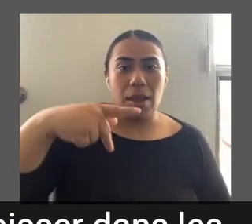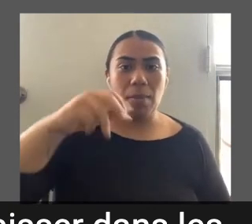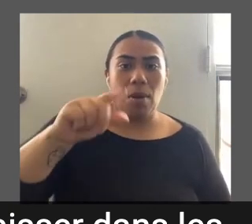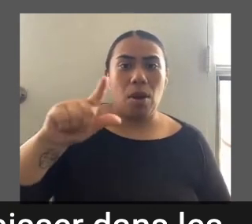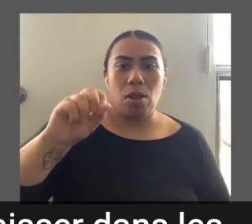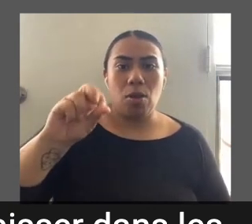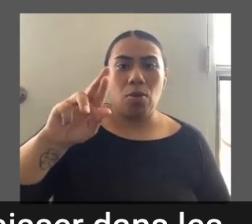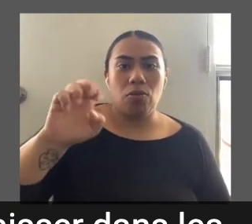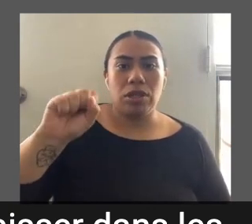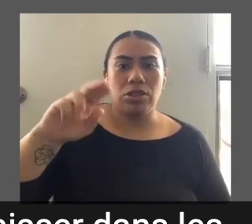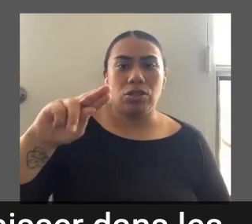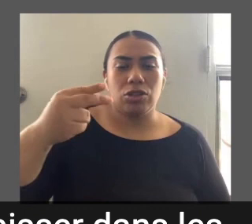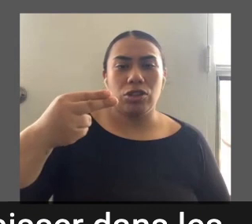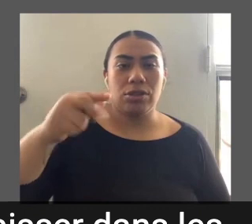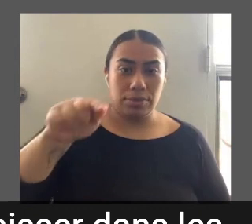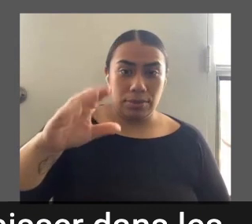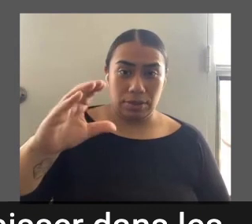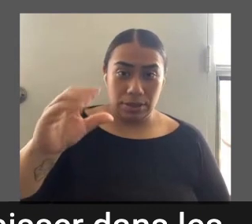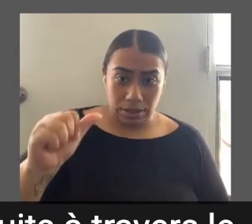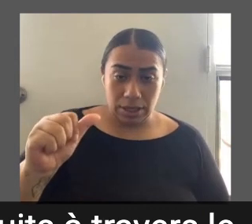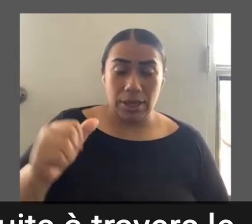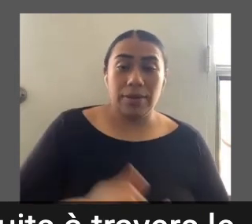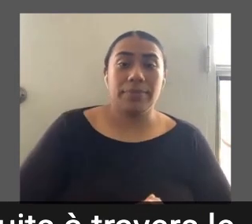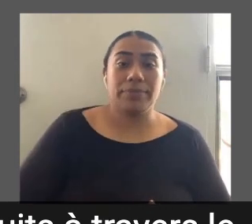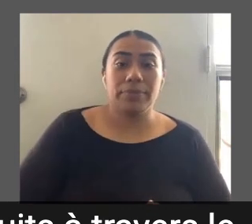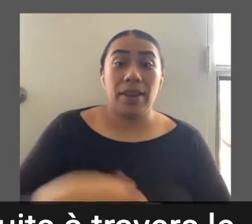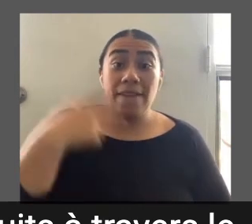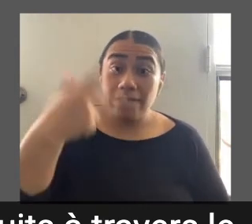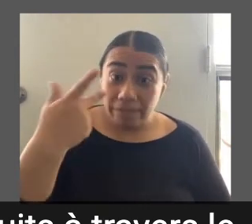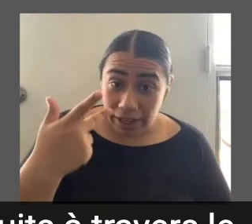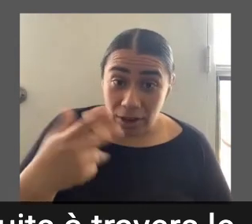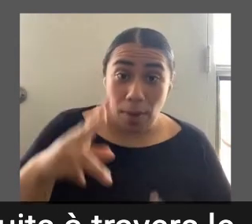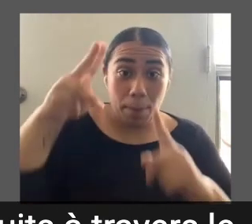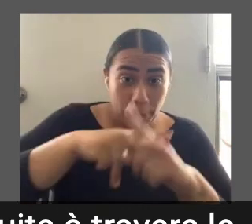marketing@apolloresearch.ca or leave them in the comments below. We offer free virtual